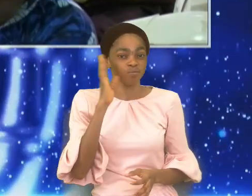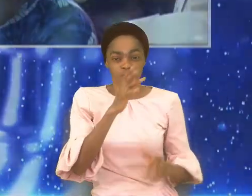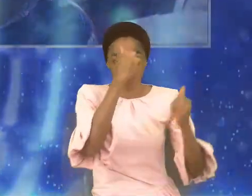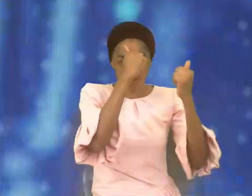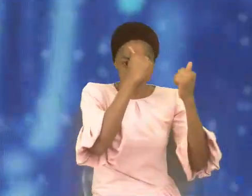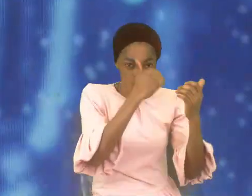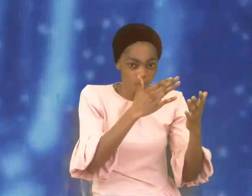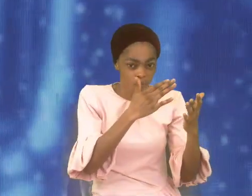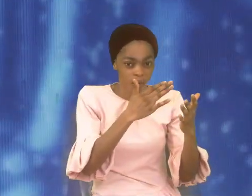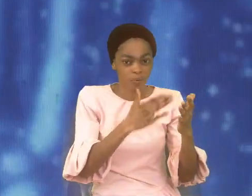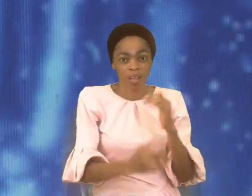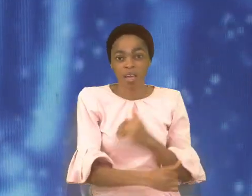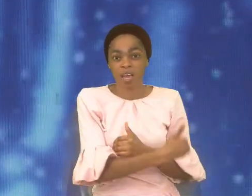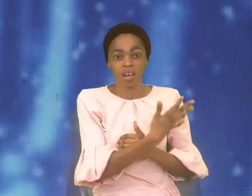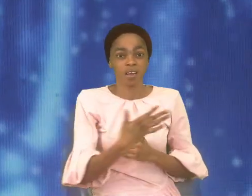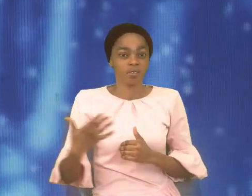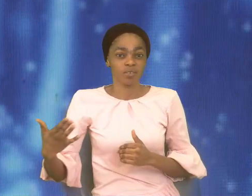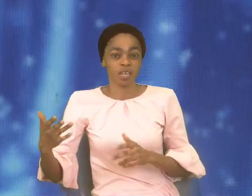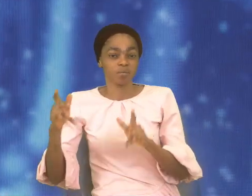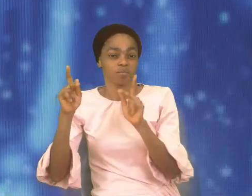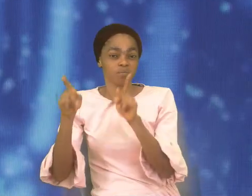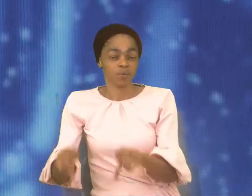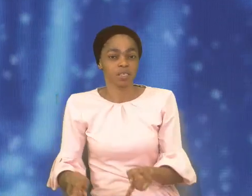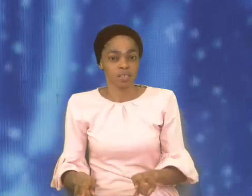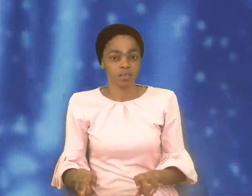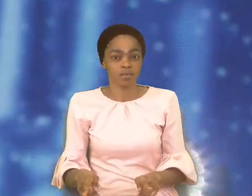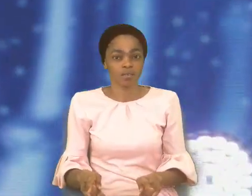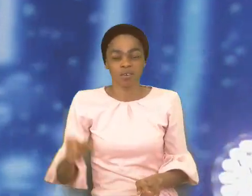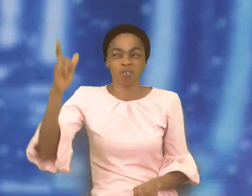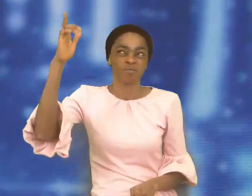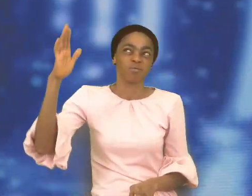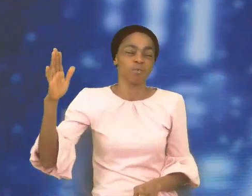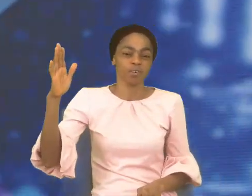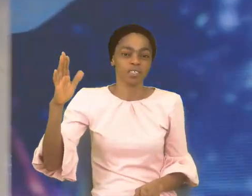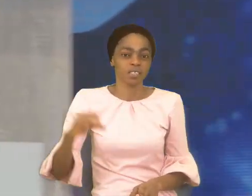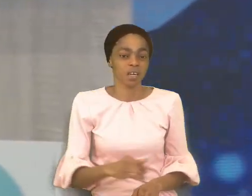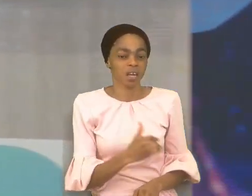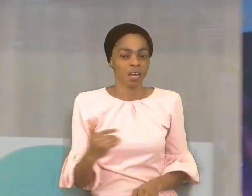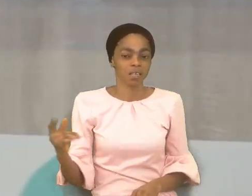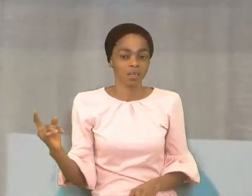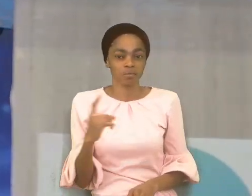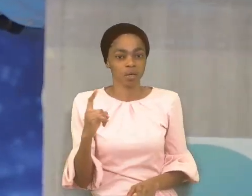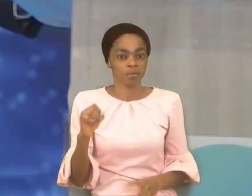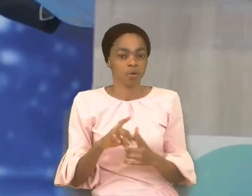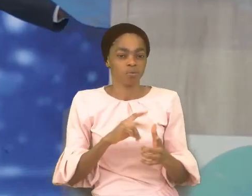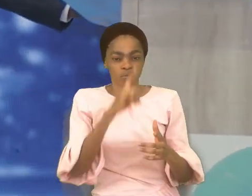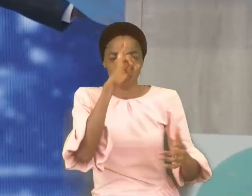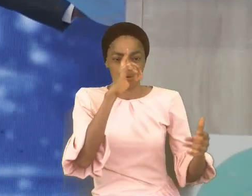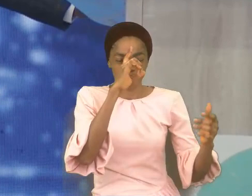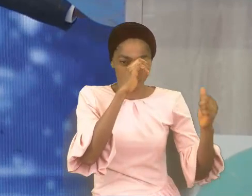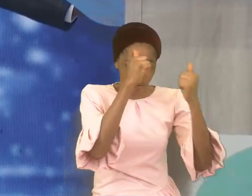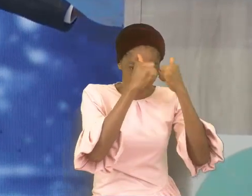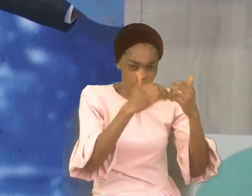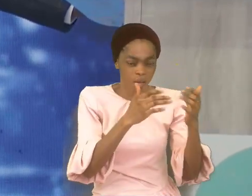Christ, God, anywhere, Bible, anywhere, that we are the powers